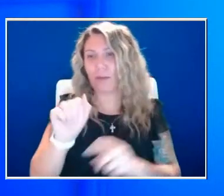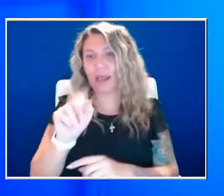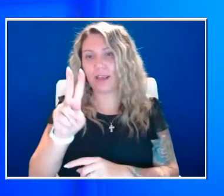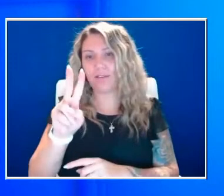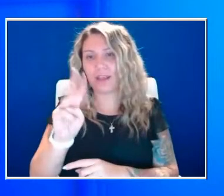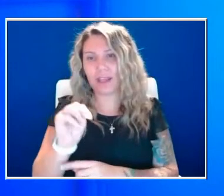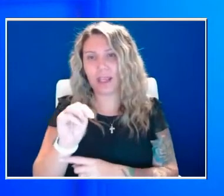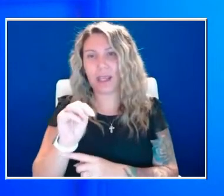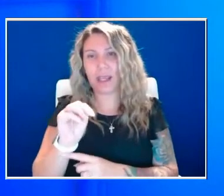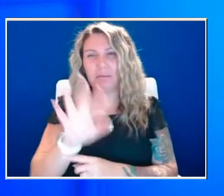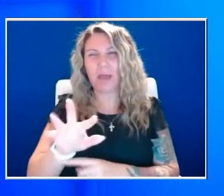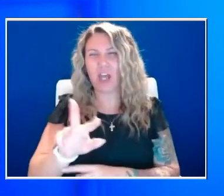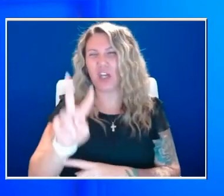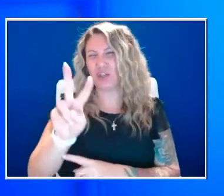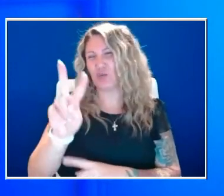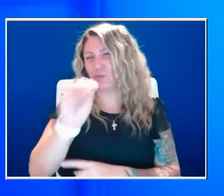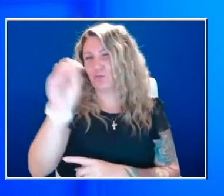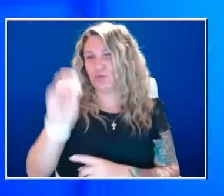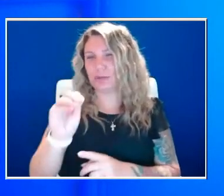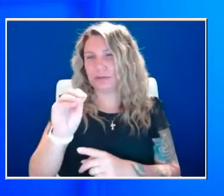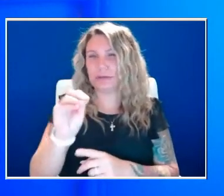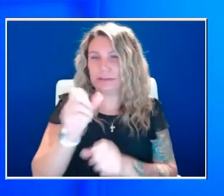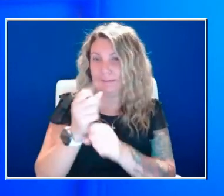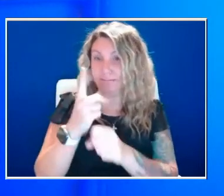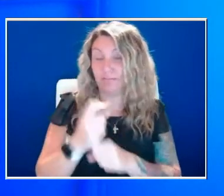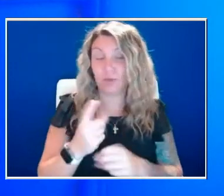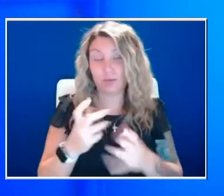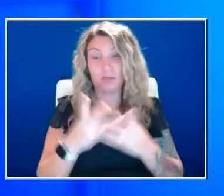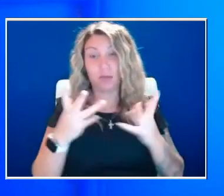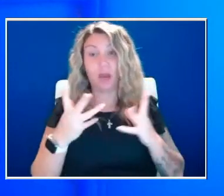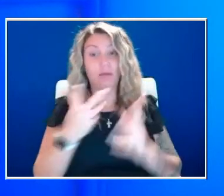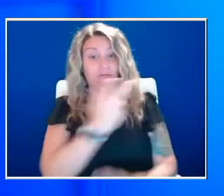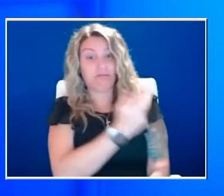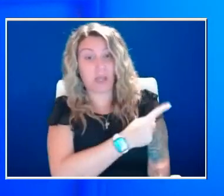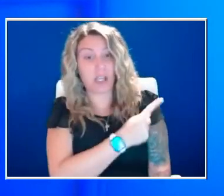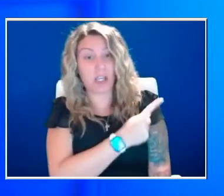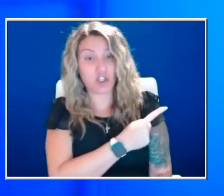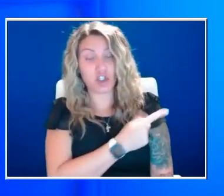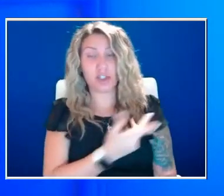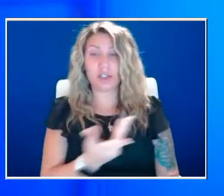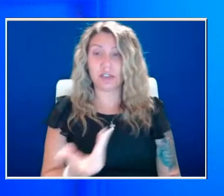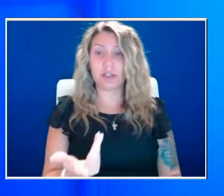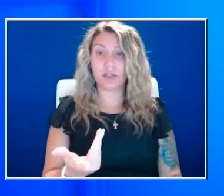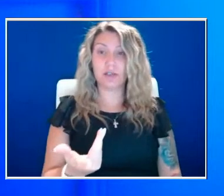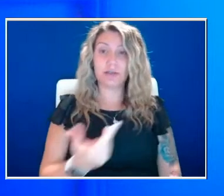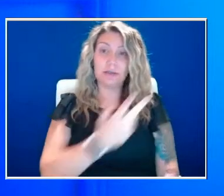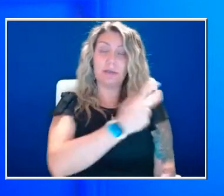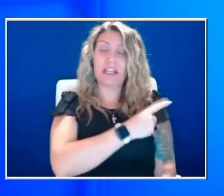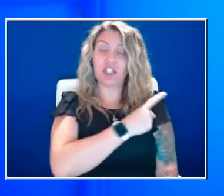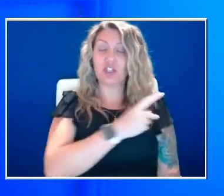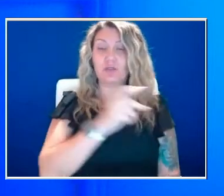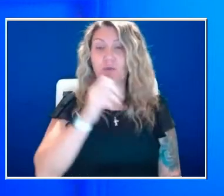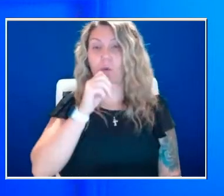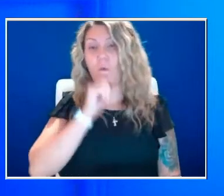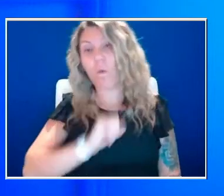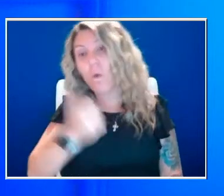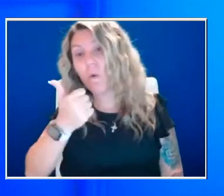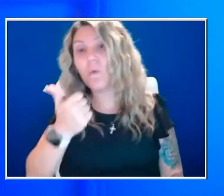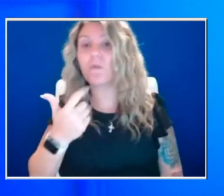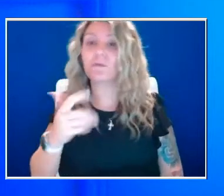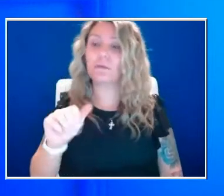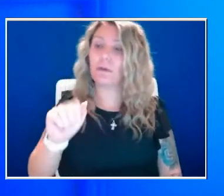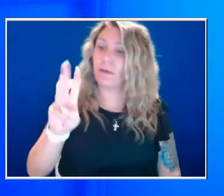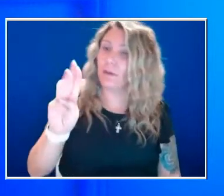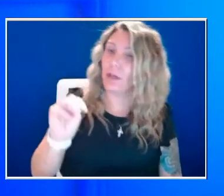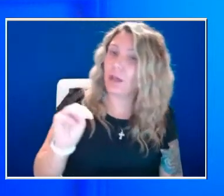per year. So there are a number of patients where we find them where the patient is older or the AVM seems to be particularly high